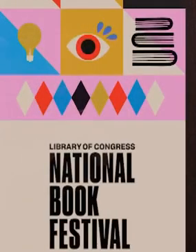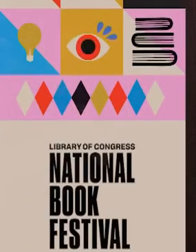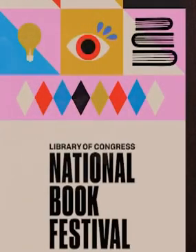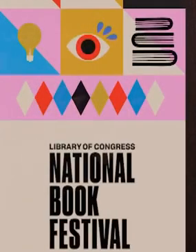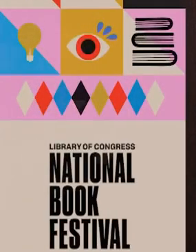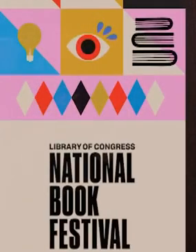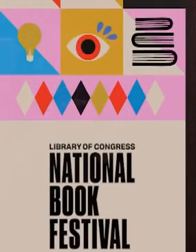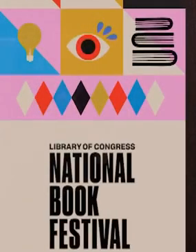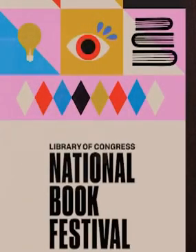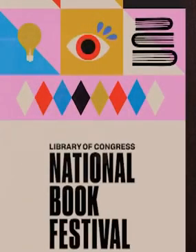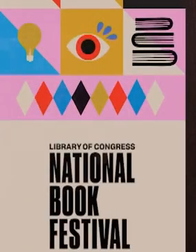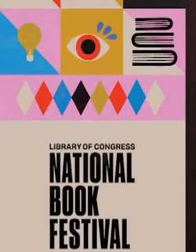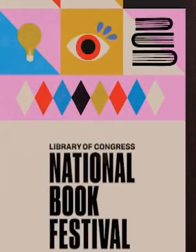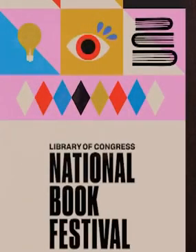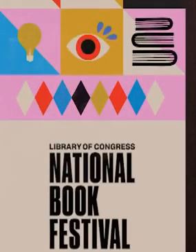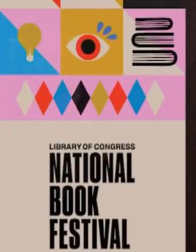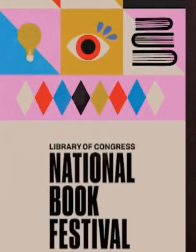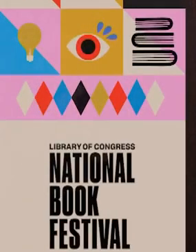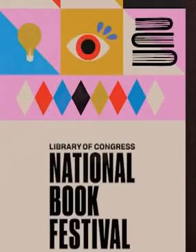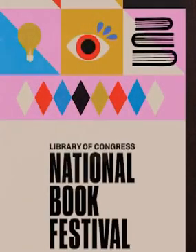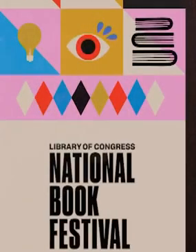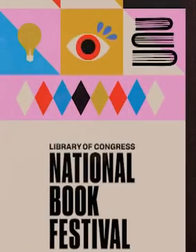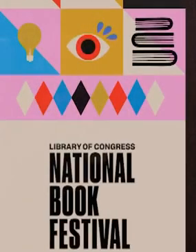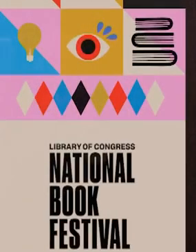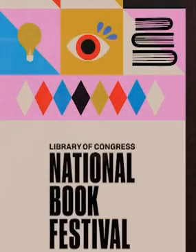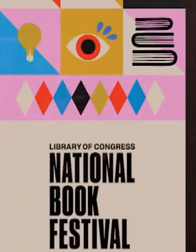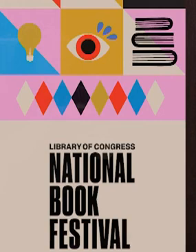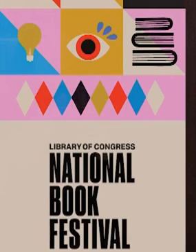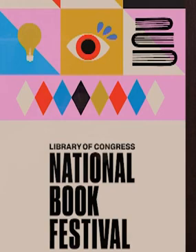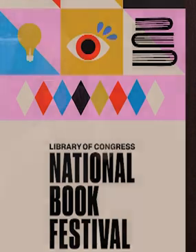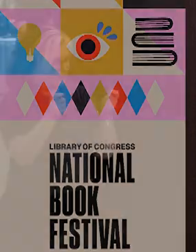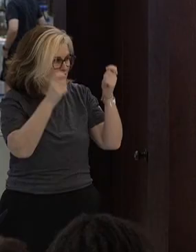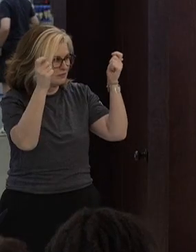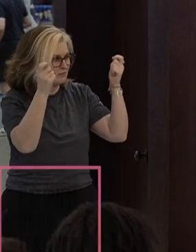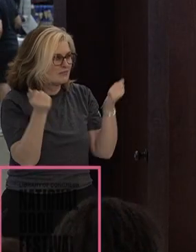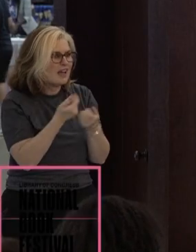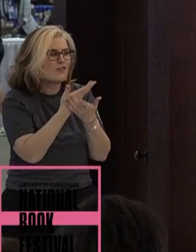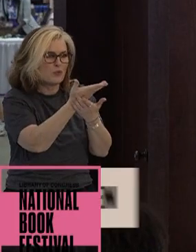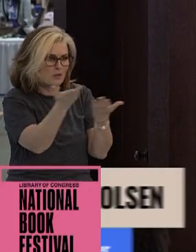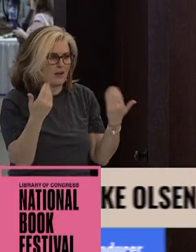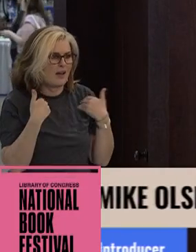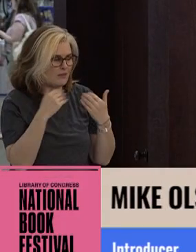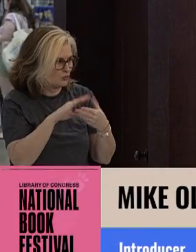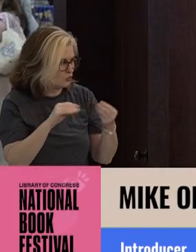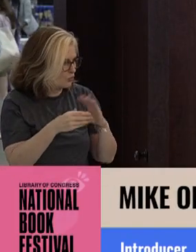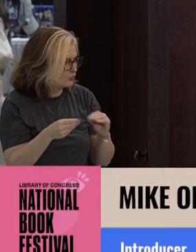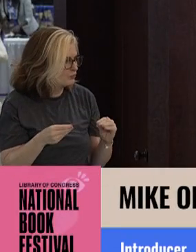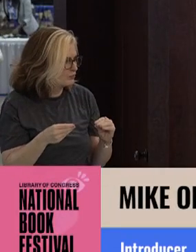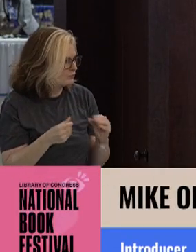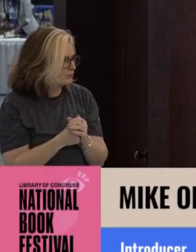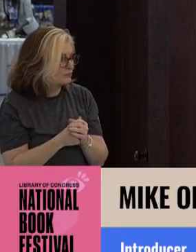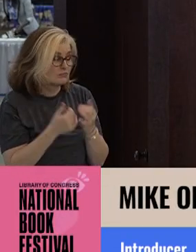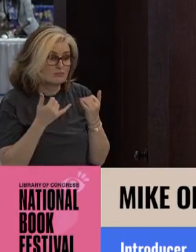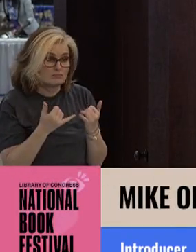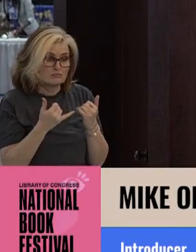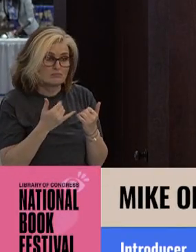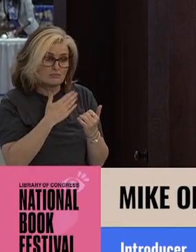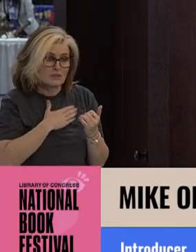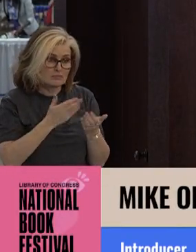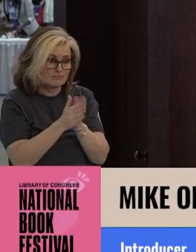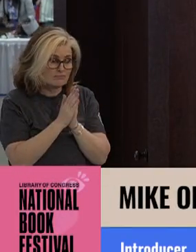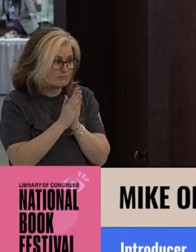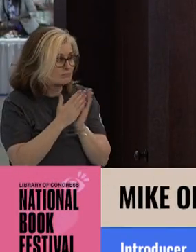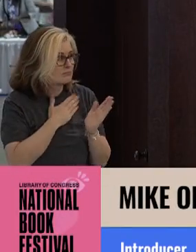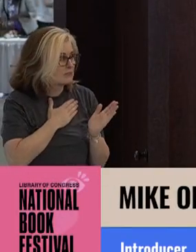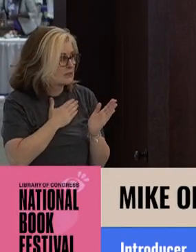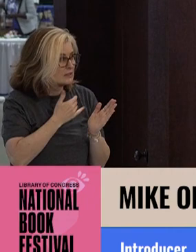Welcome to the 23rd Annual Library of Congress National Book Festival, a place where everyone has a story. At this time, we ask you to turn off